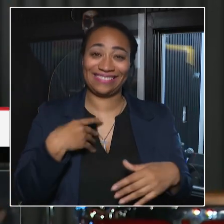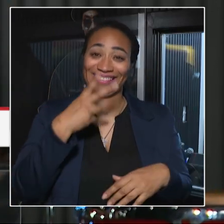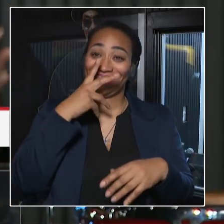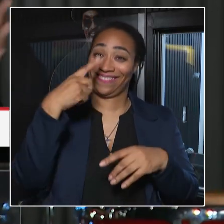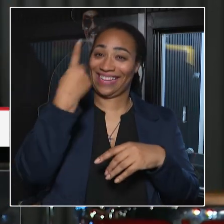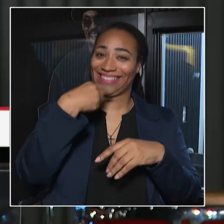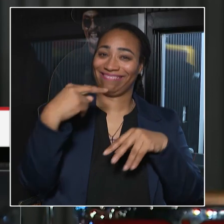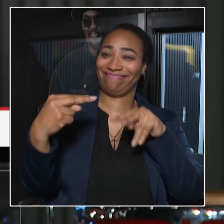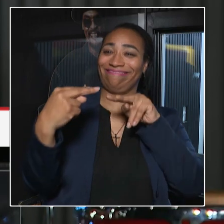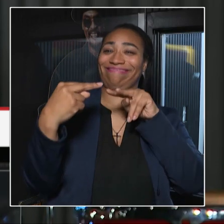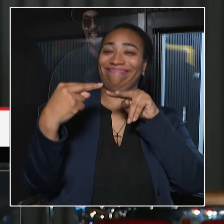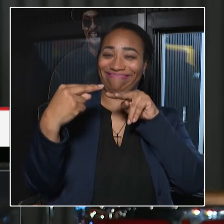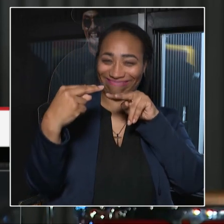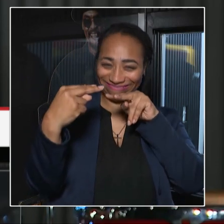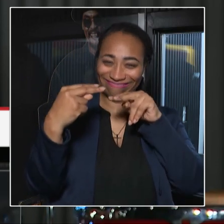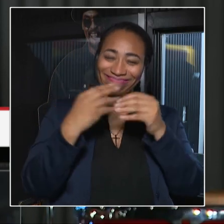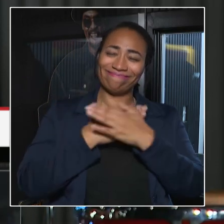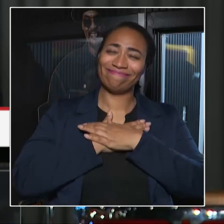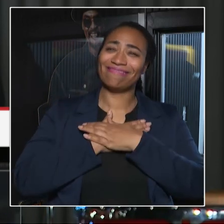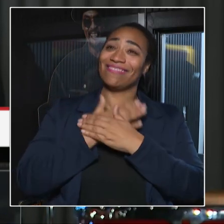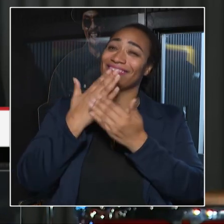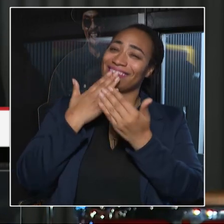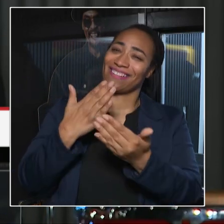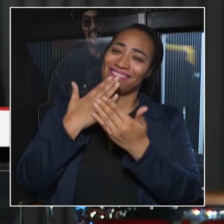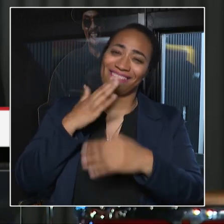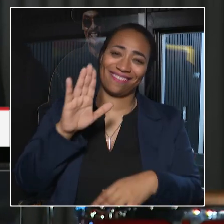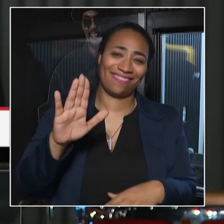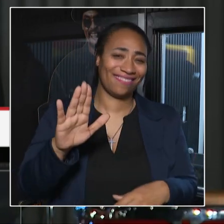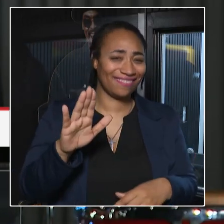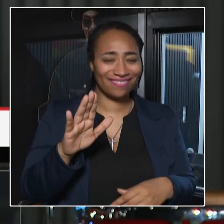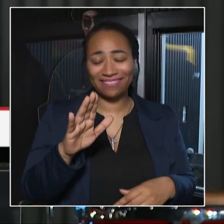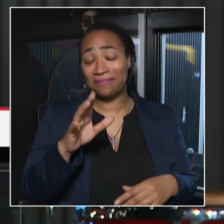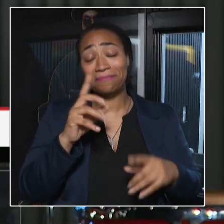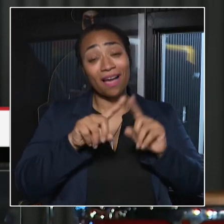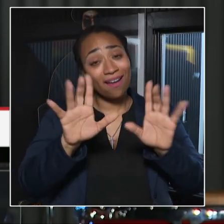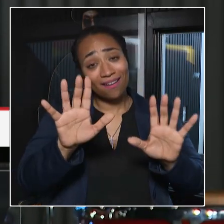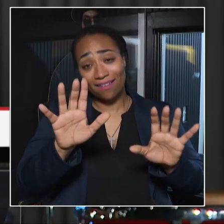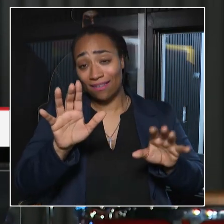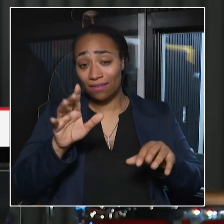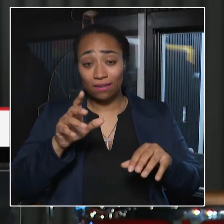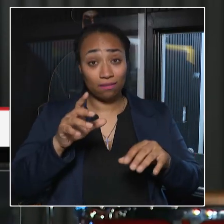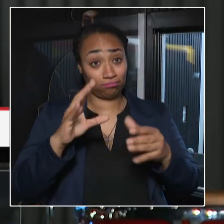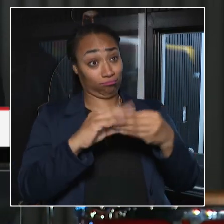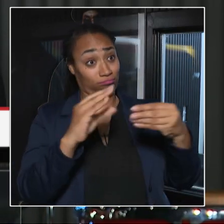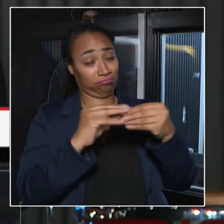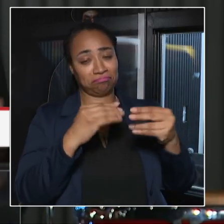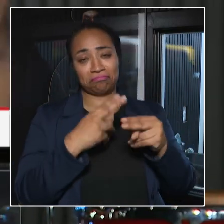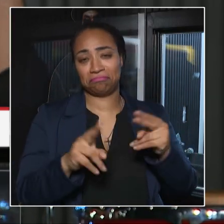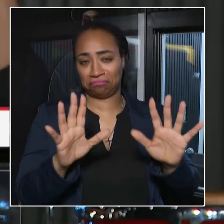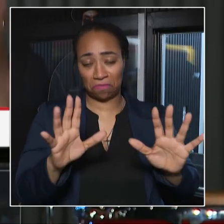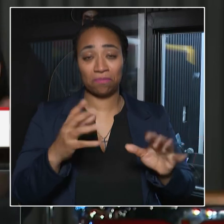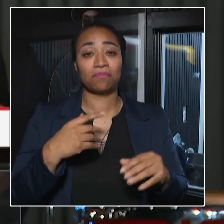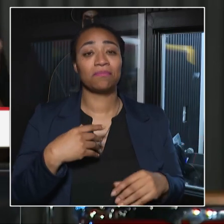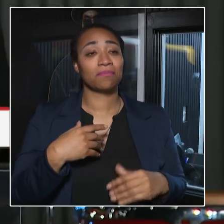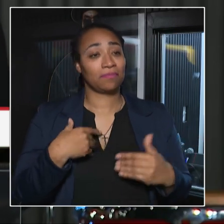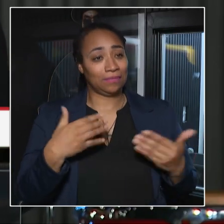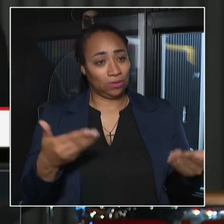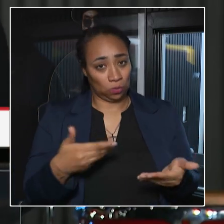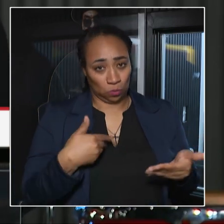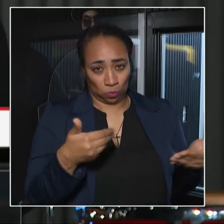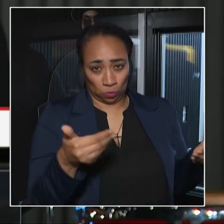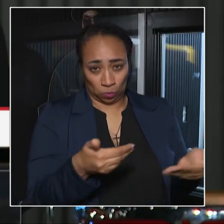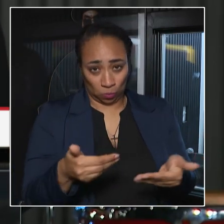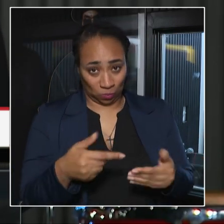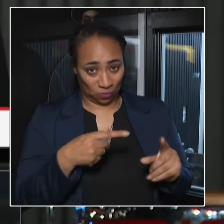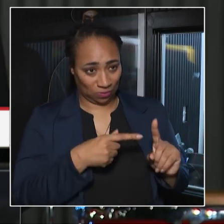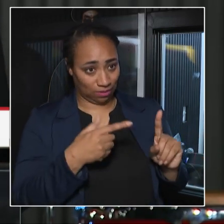that. I am not going to take long. I am here to introduce the incomparable, the amazing CEO and co-founder